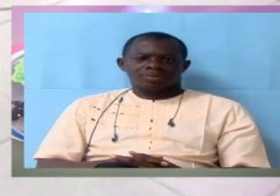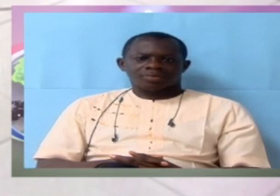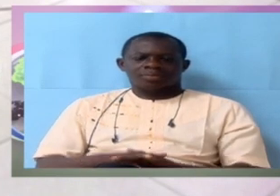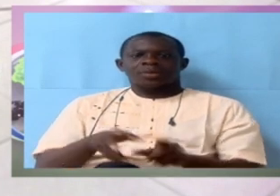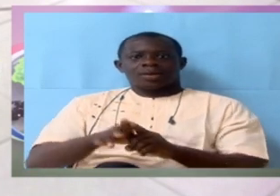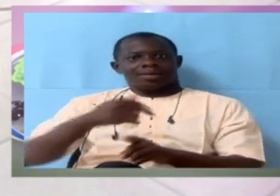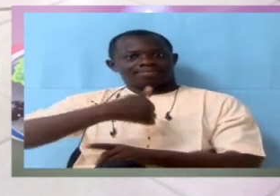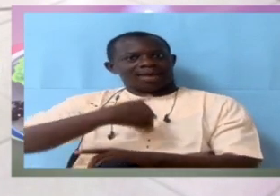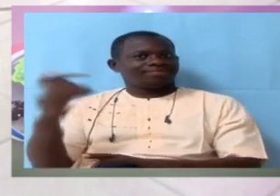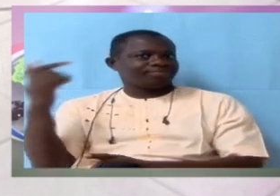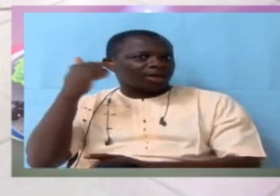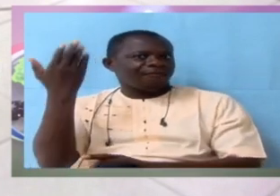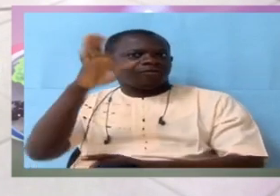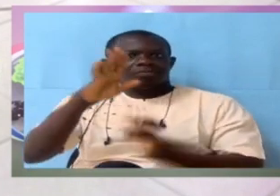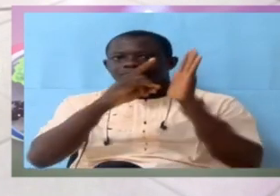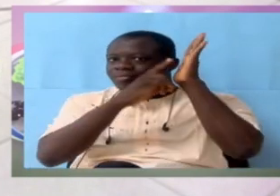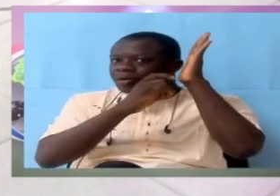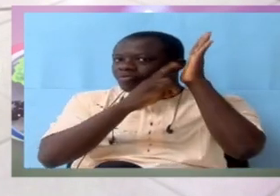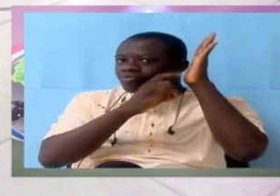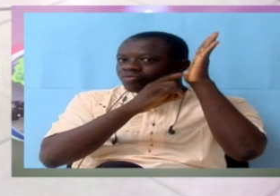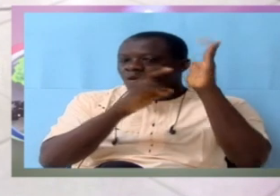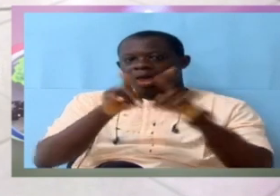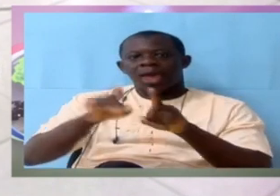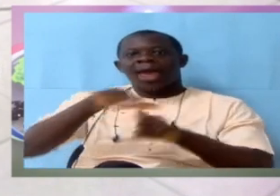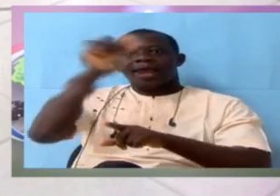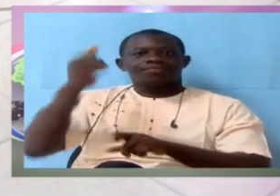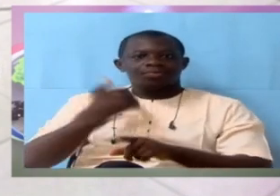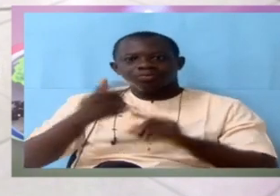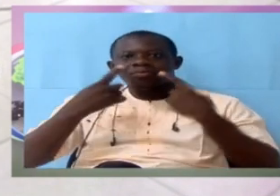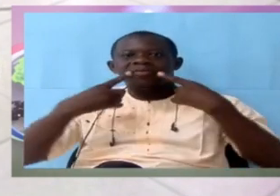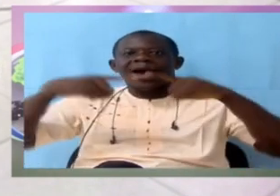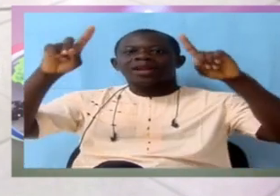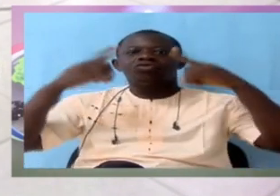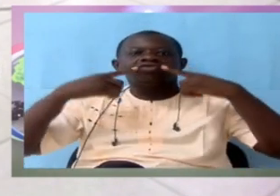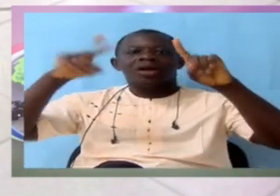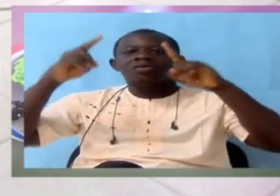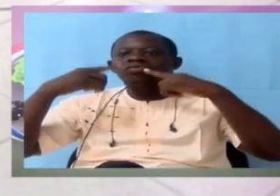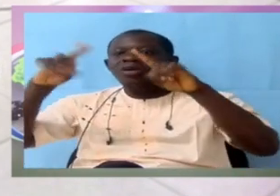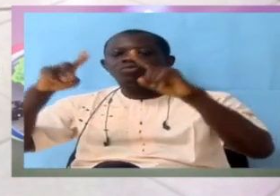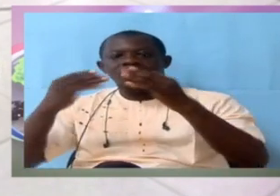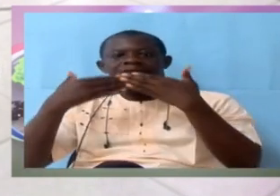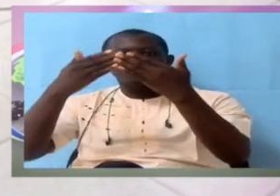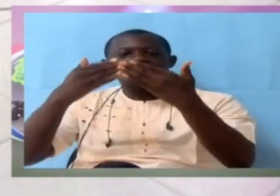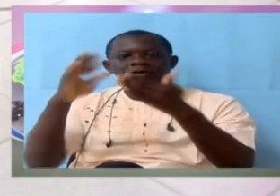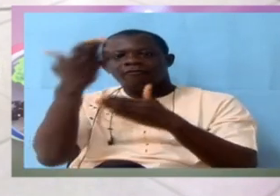I heard it from the radio. They were giving out the information from the radio.